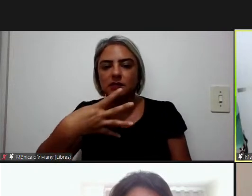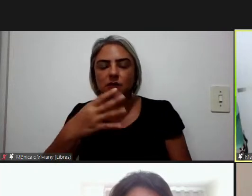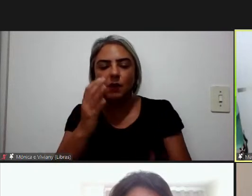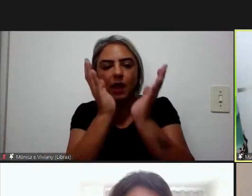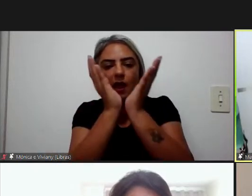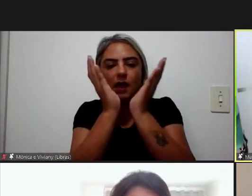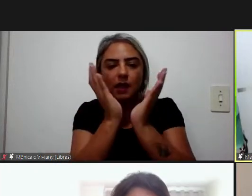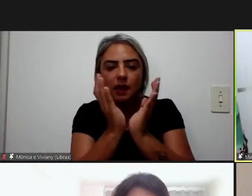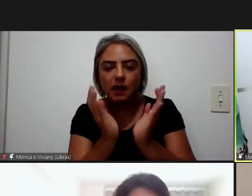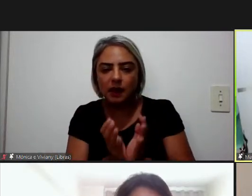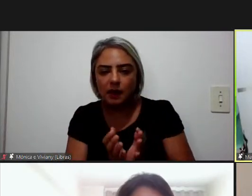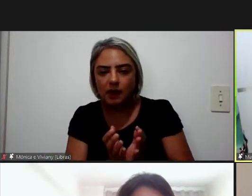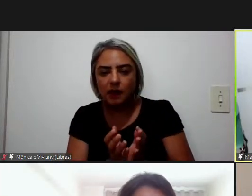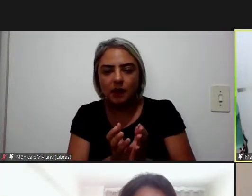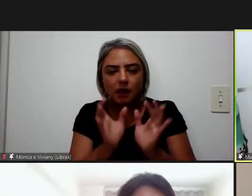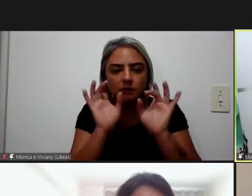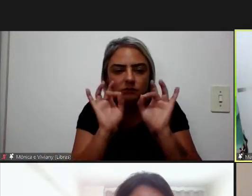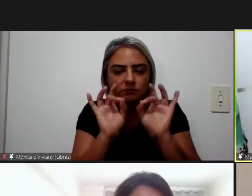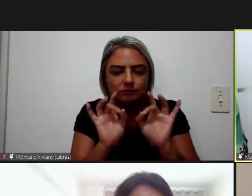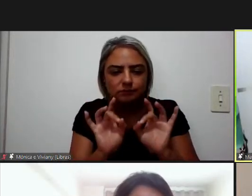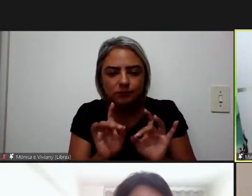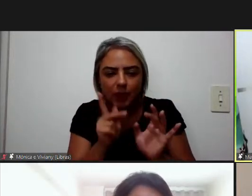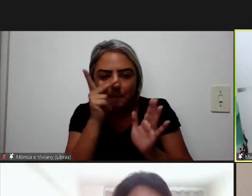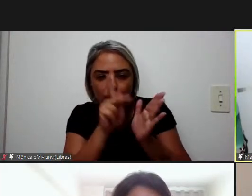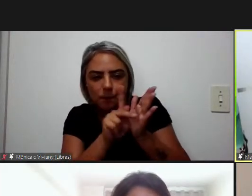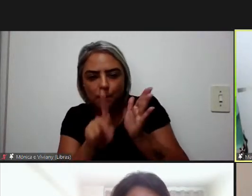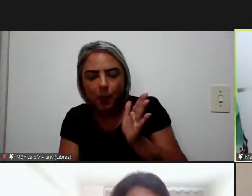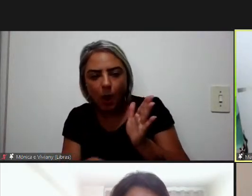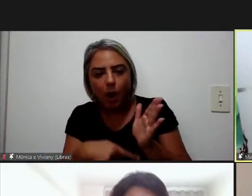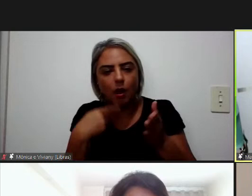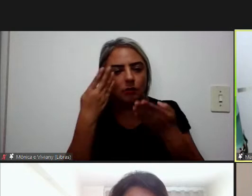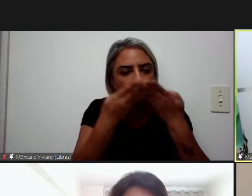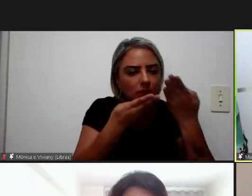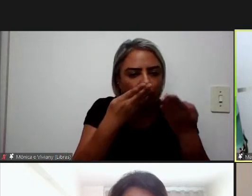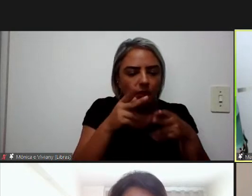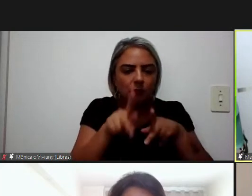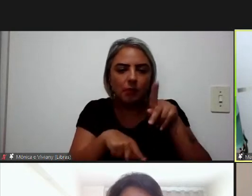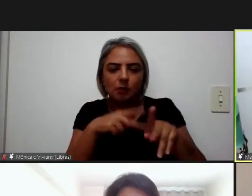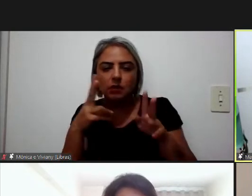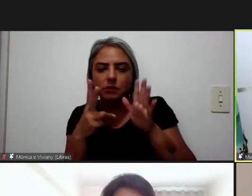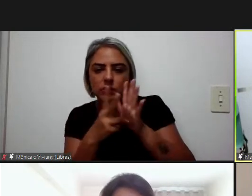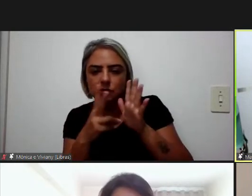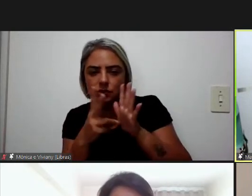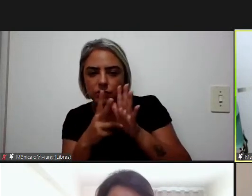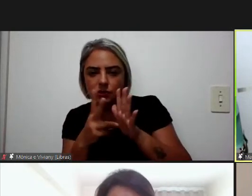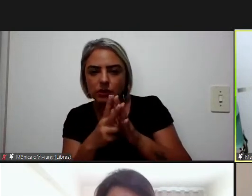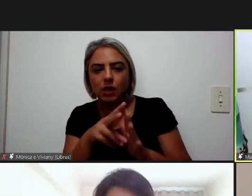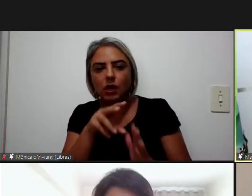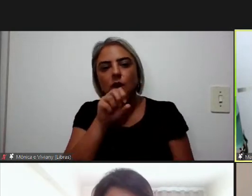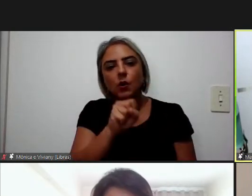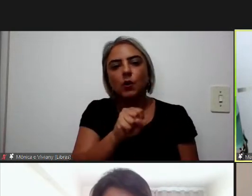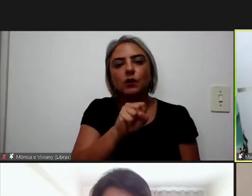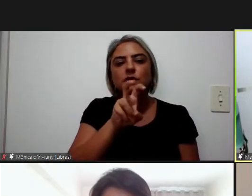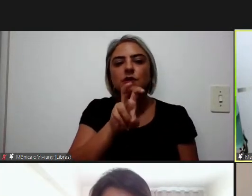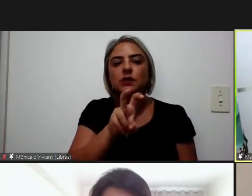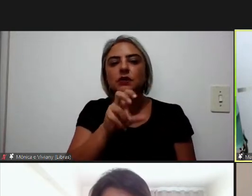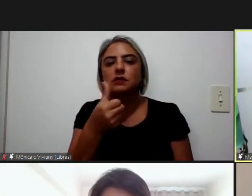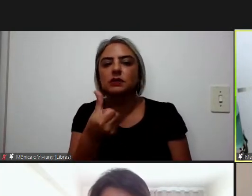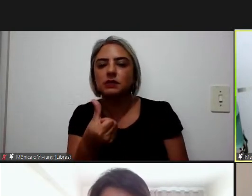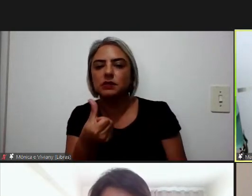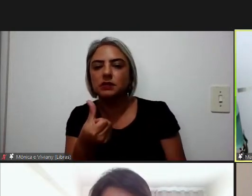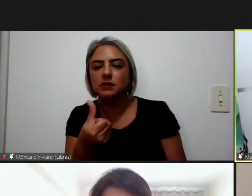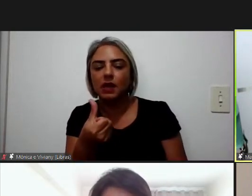have 304 teams that are specifically for the indigenous people,